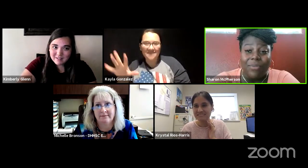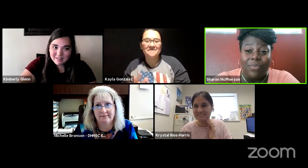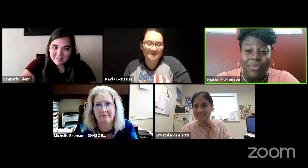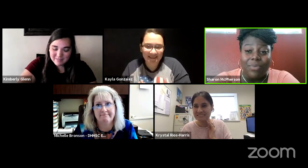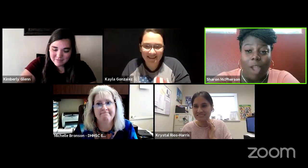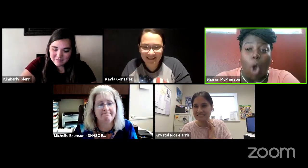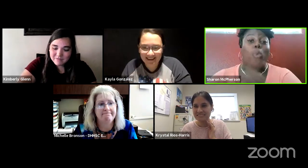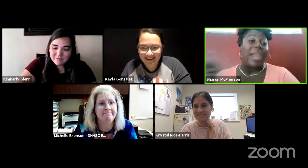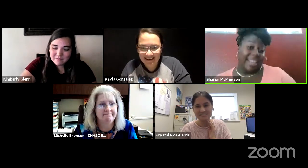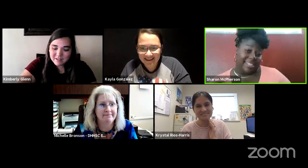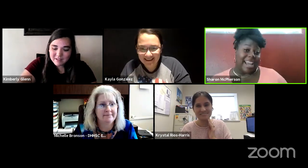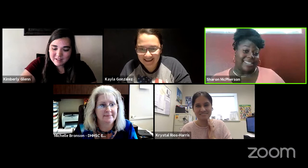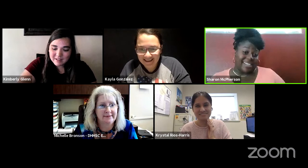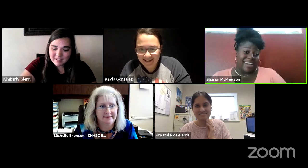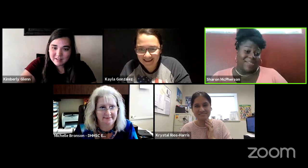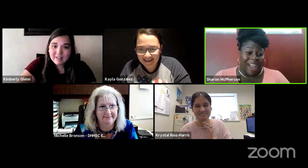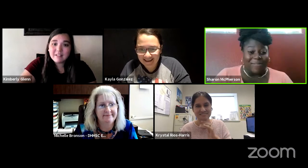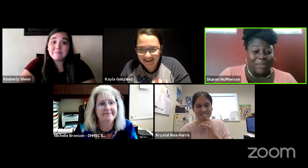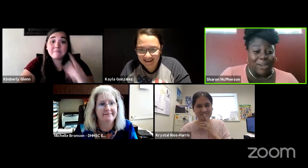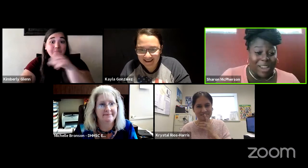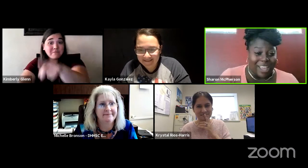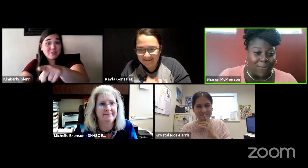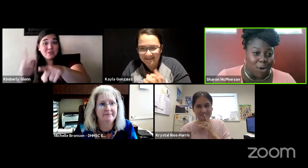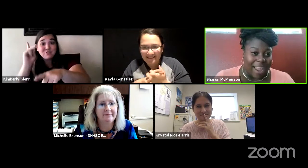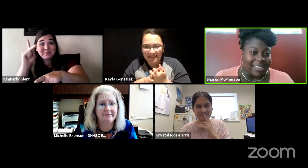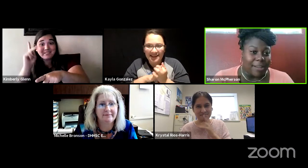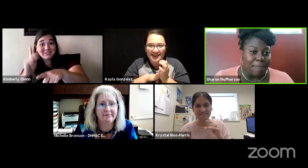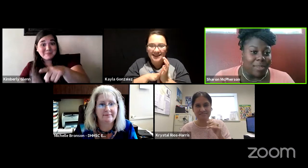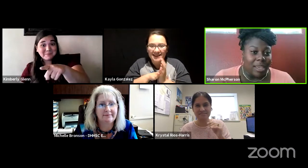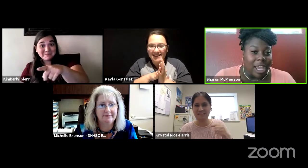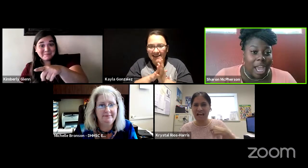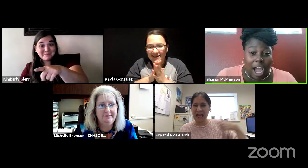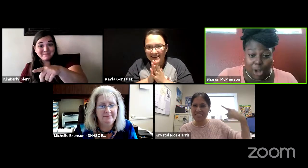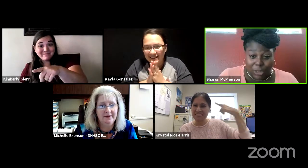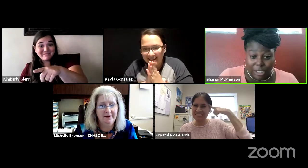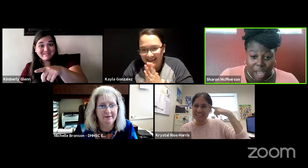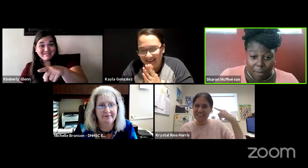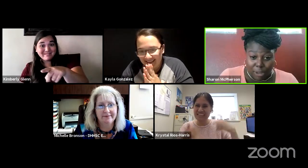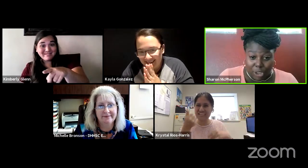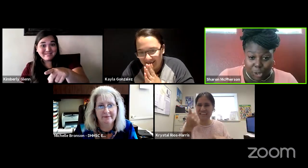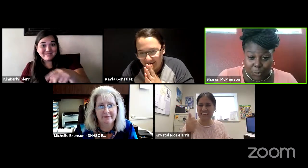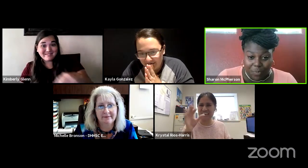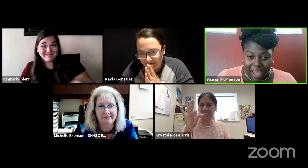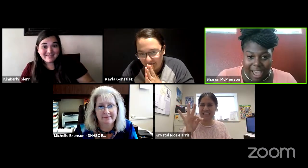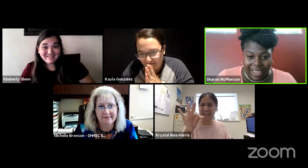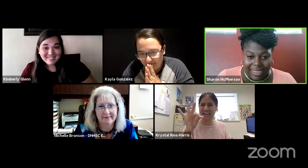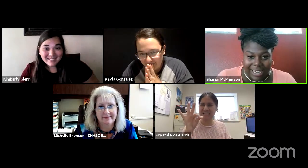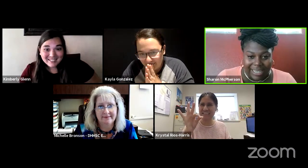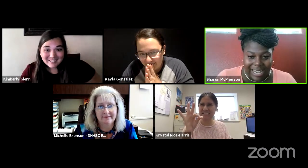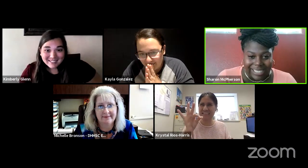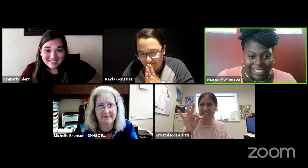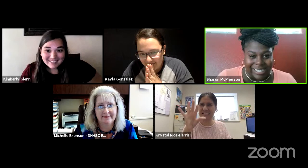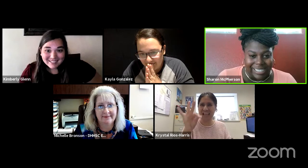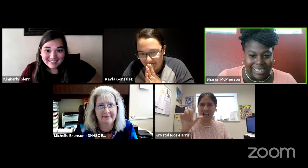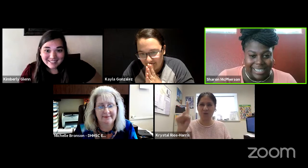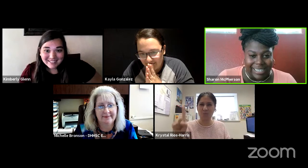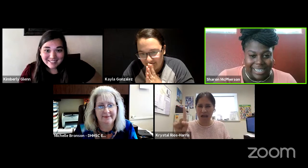1995? Oh, when is 1995? Let me correct that format. Crystal, how about you? I think